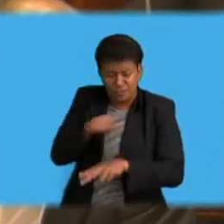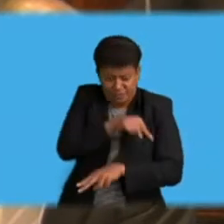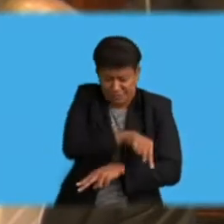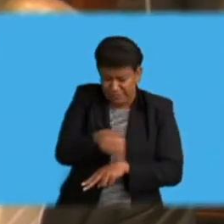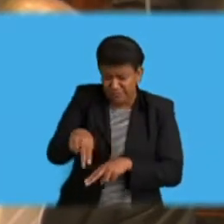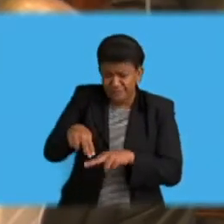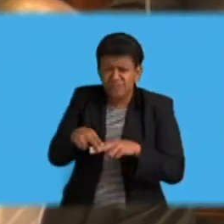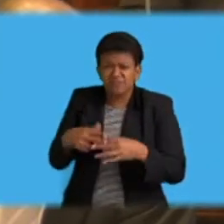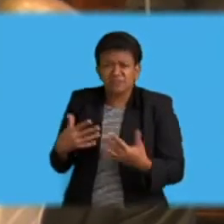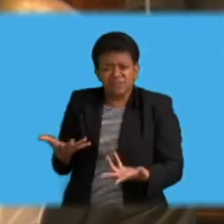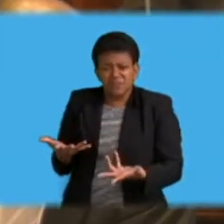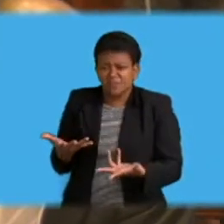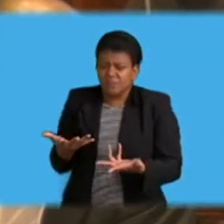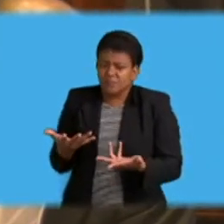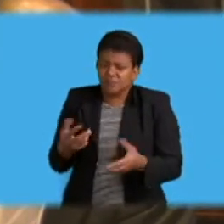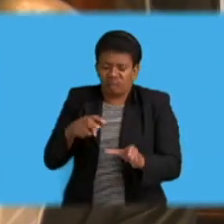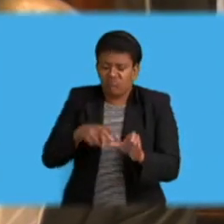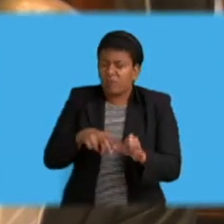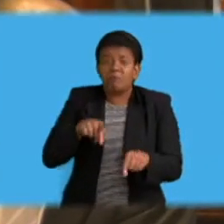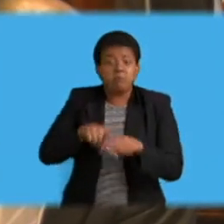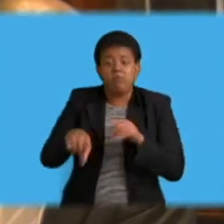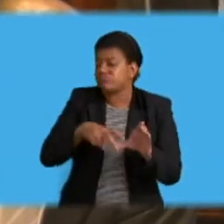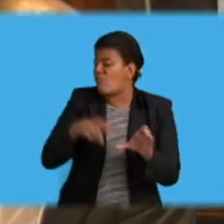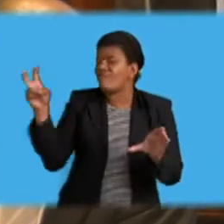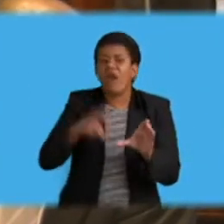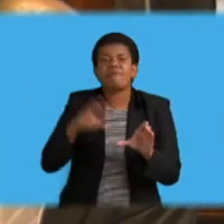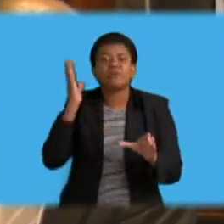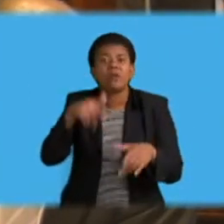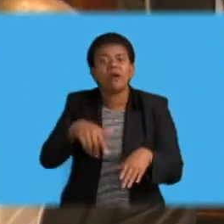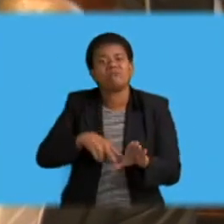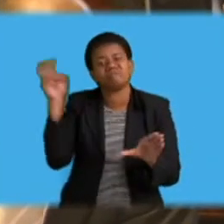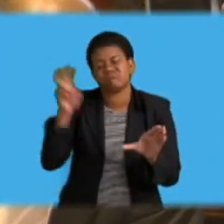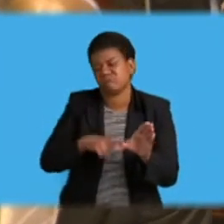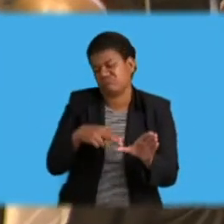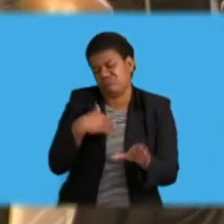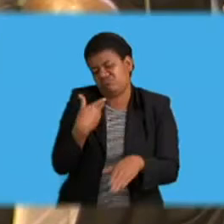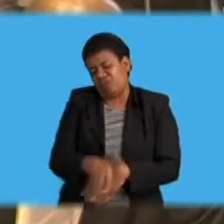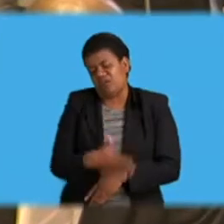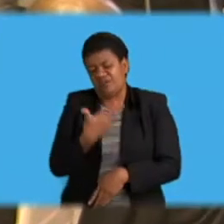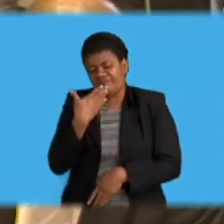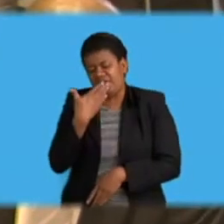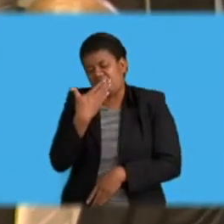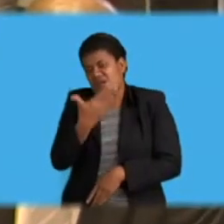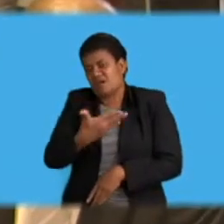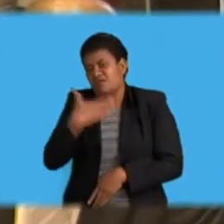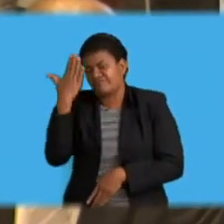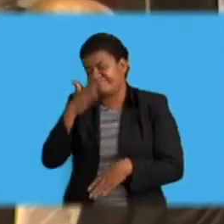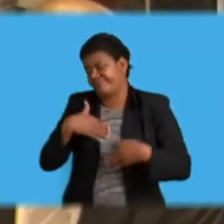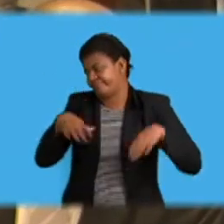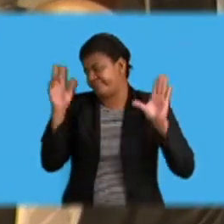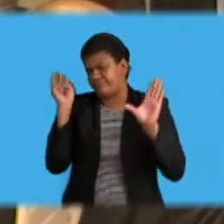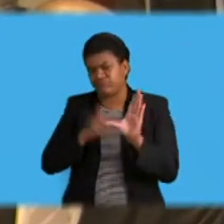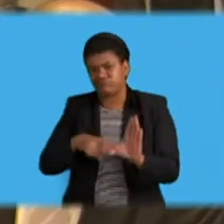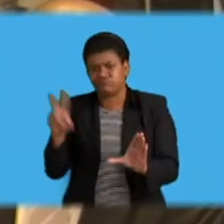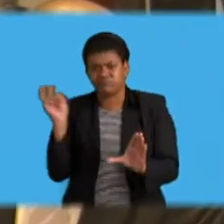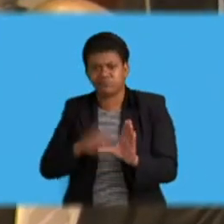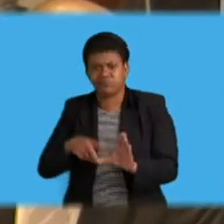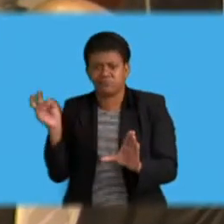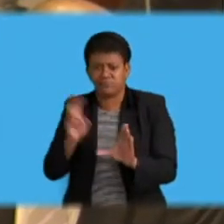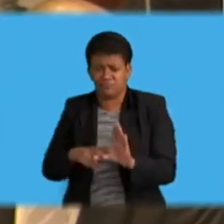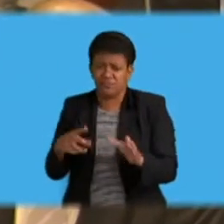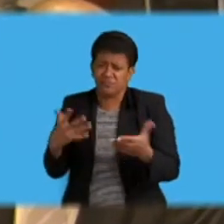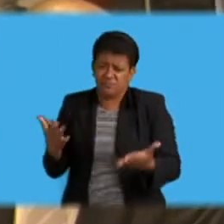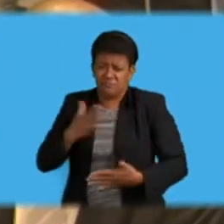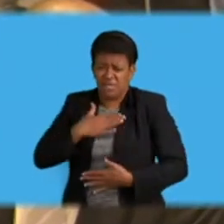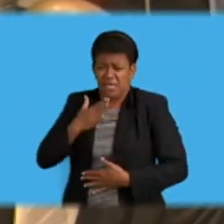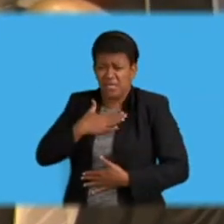out of the consultation saying that it was a farce and it was a showcase as well. And in summing up my response, Honorable Deputy Speaker, I